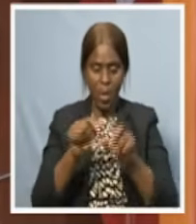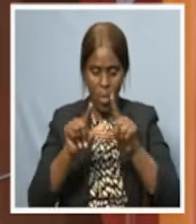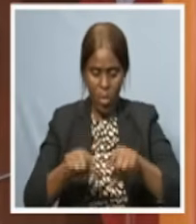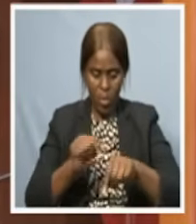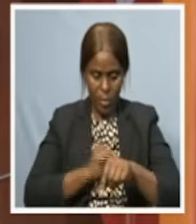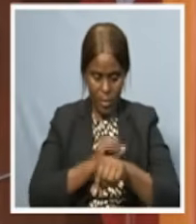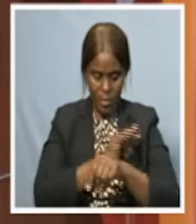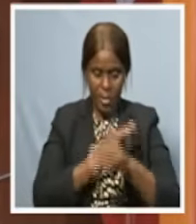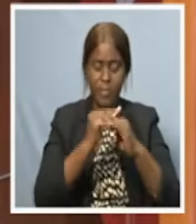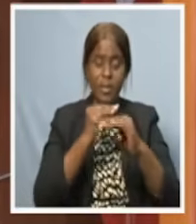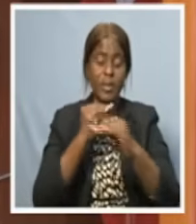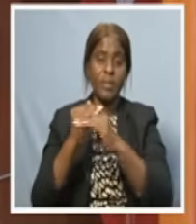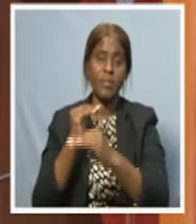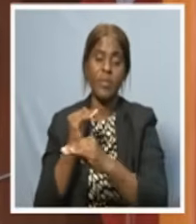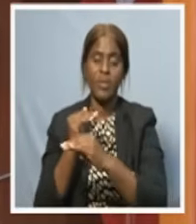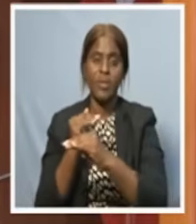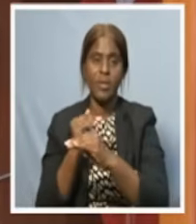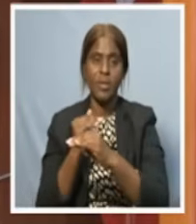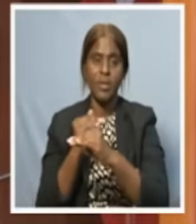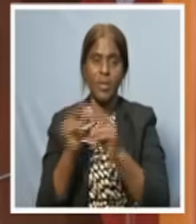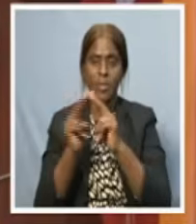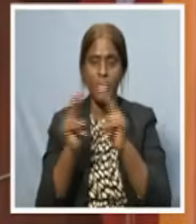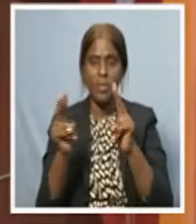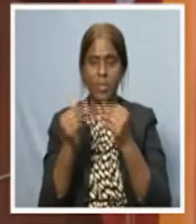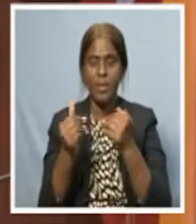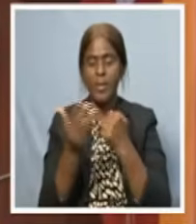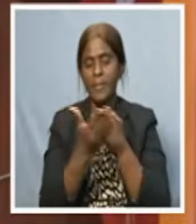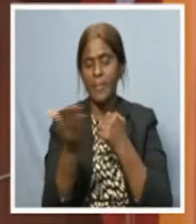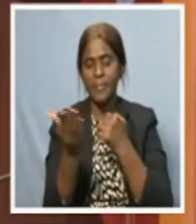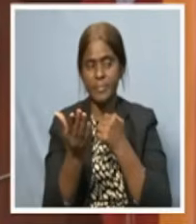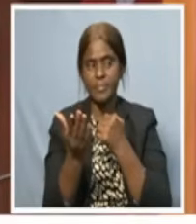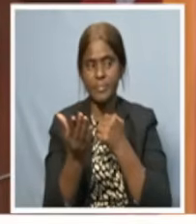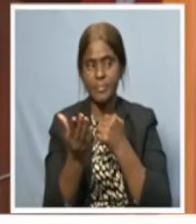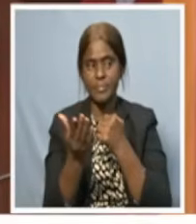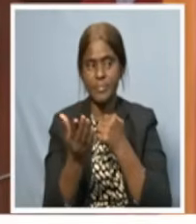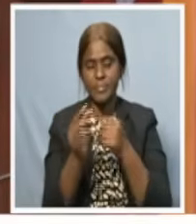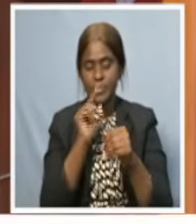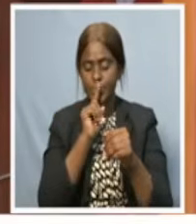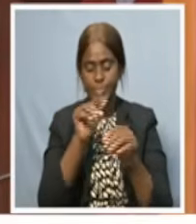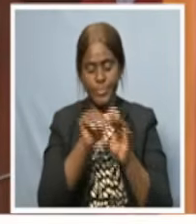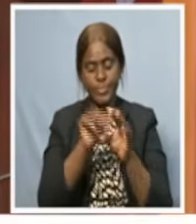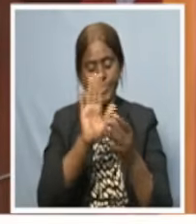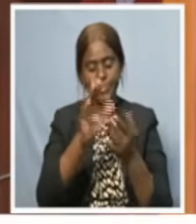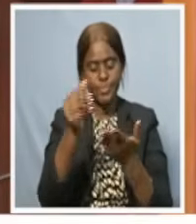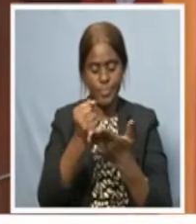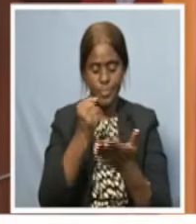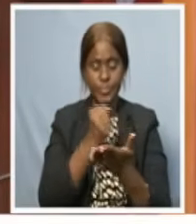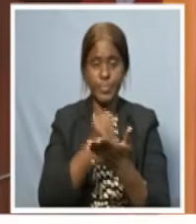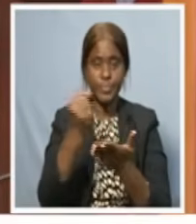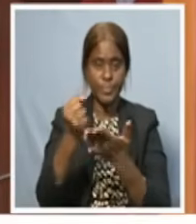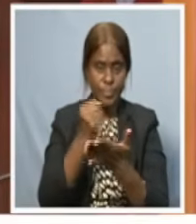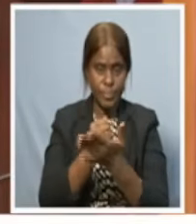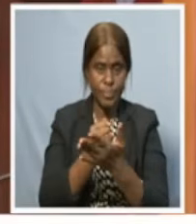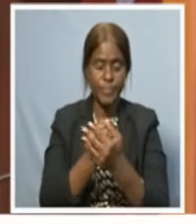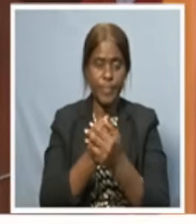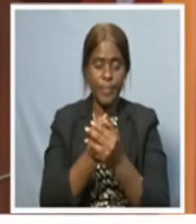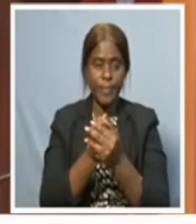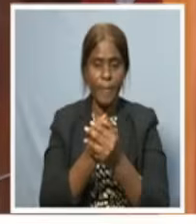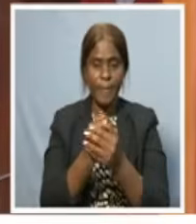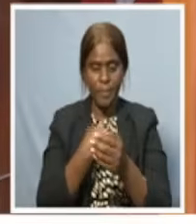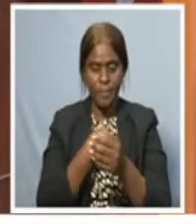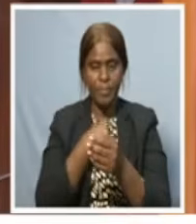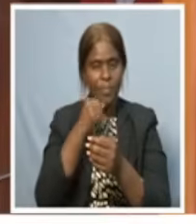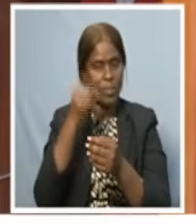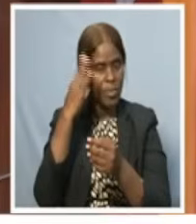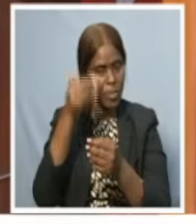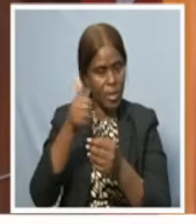staffing levels. So, in these recruitments, I don't know